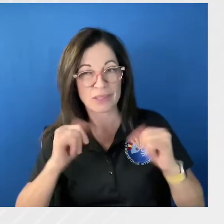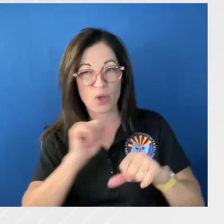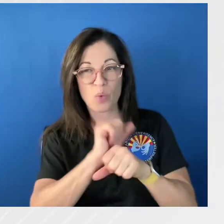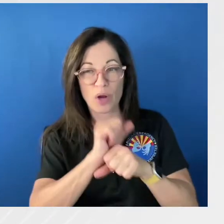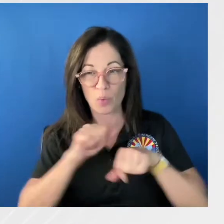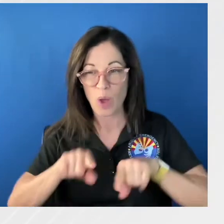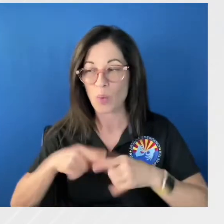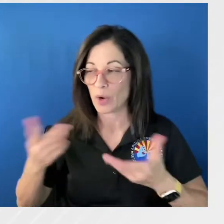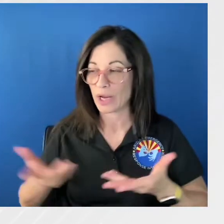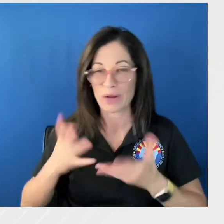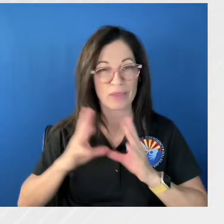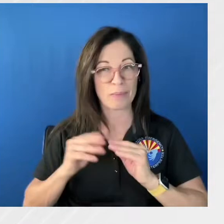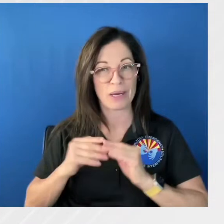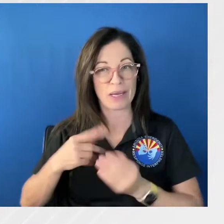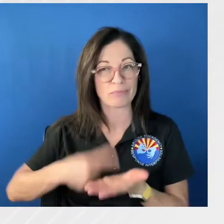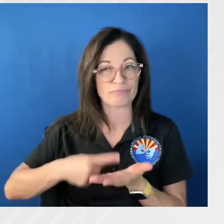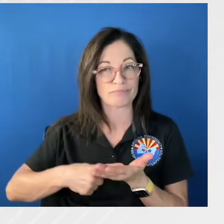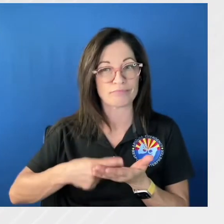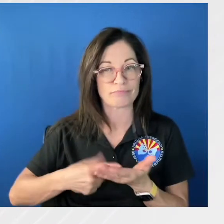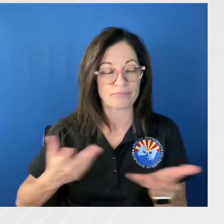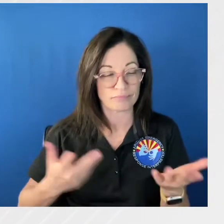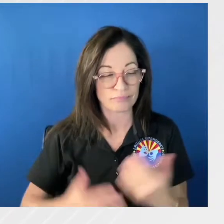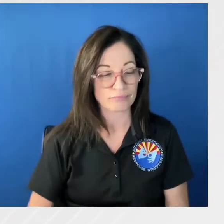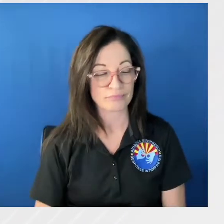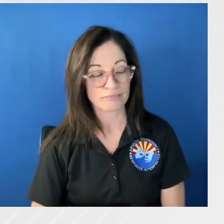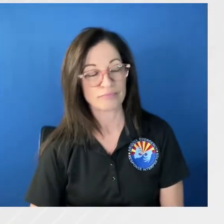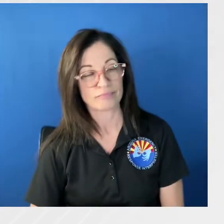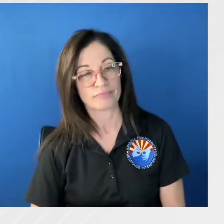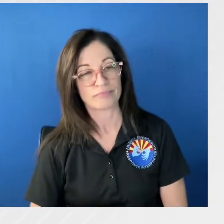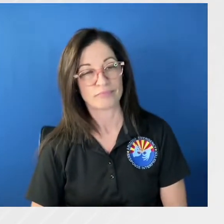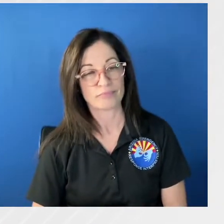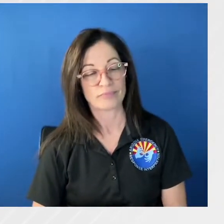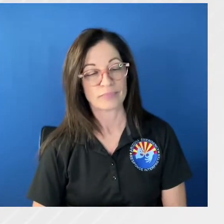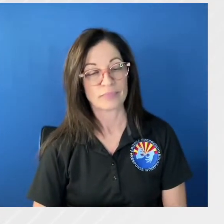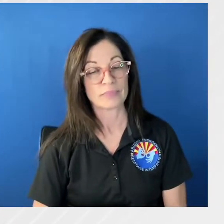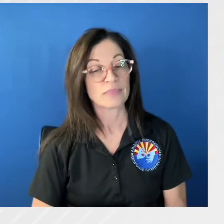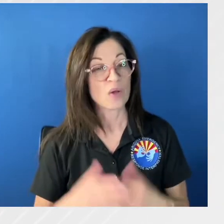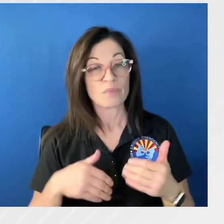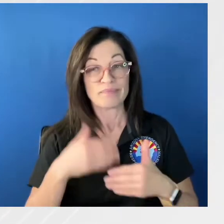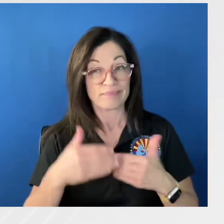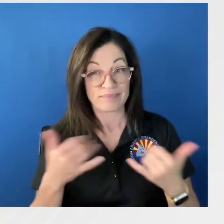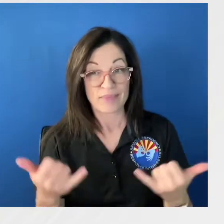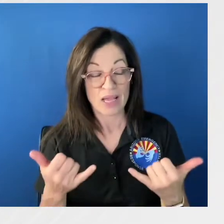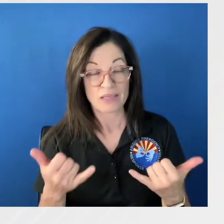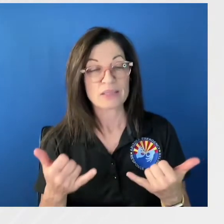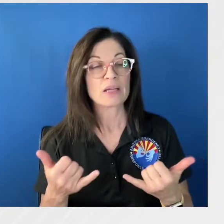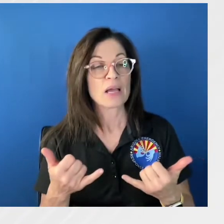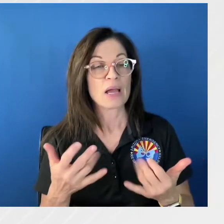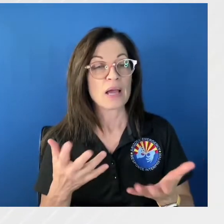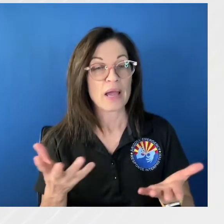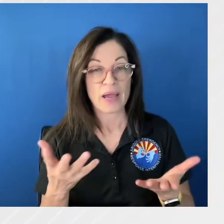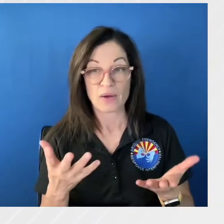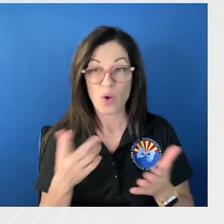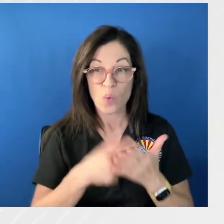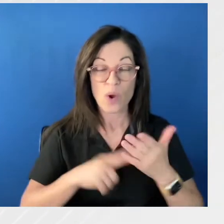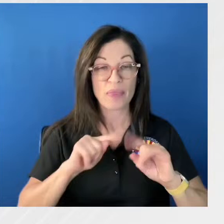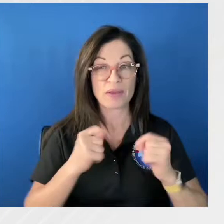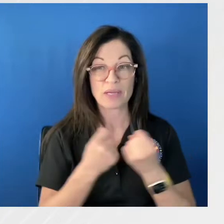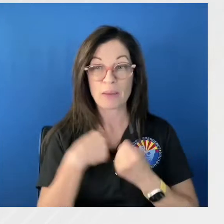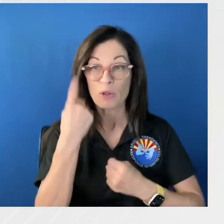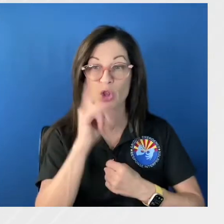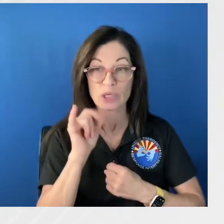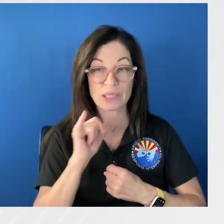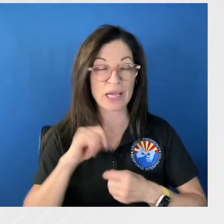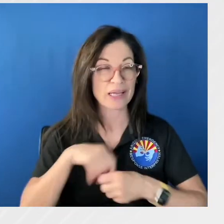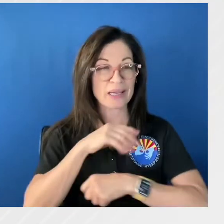this. So with that, you know, kind of where we're going from now and, you know, what a team looks like nationally. There's